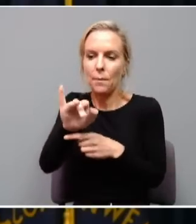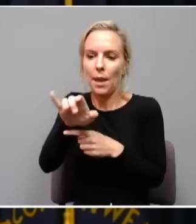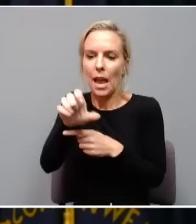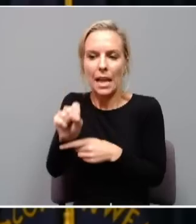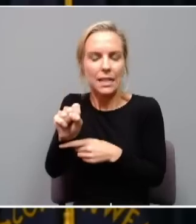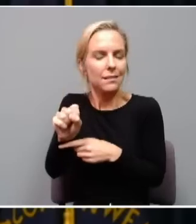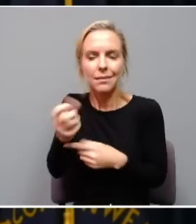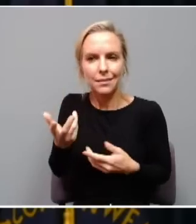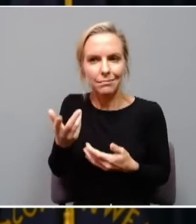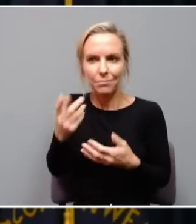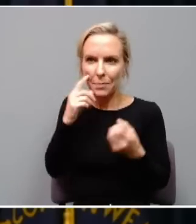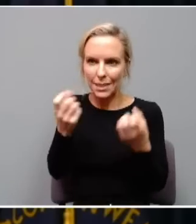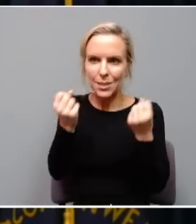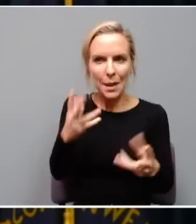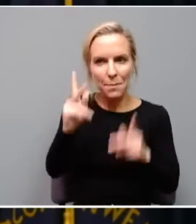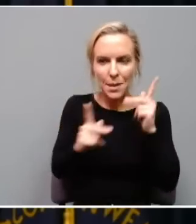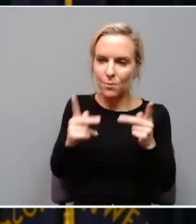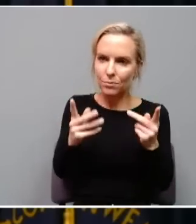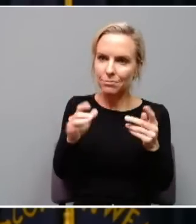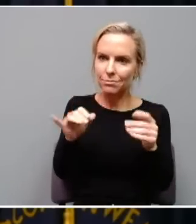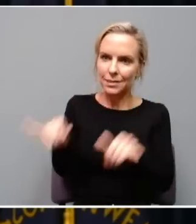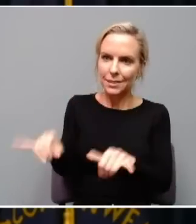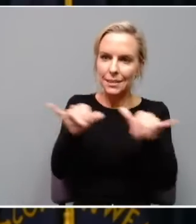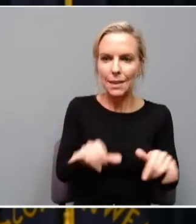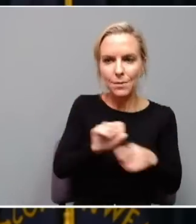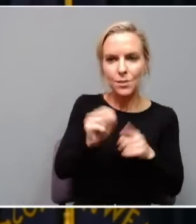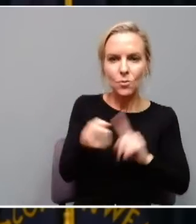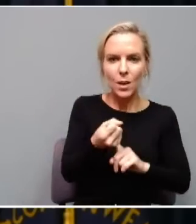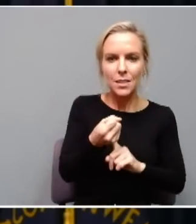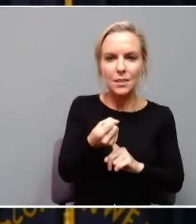same situation.